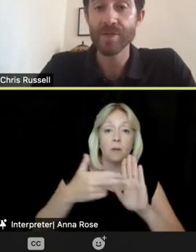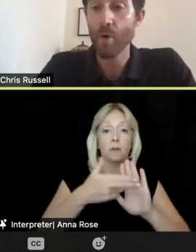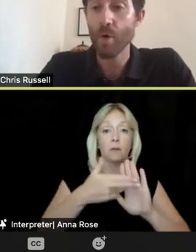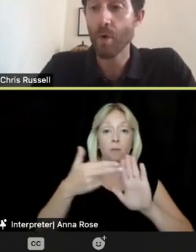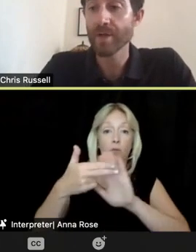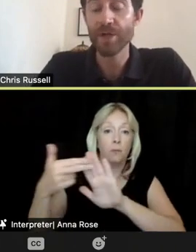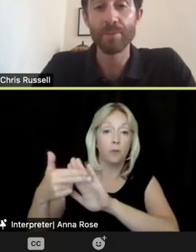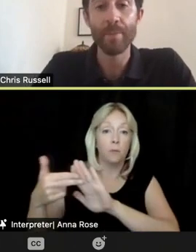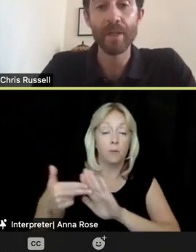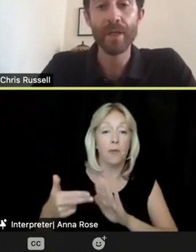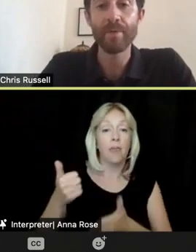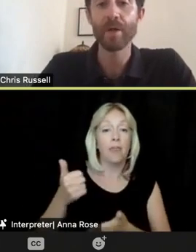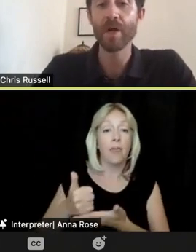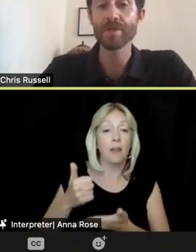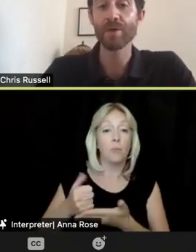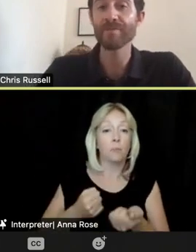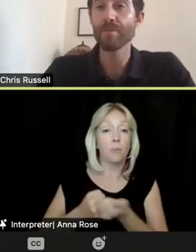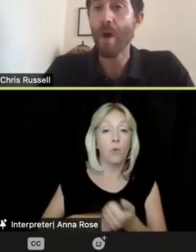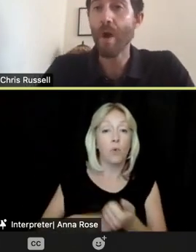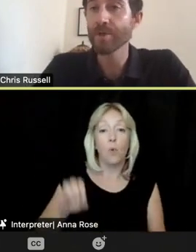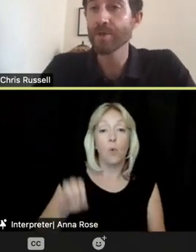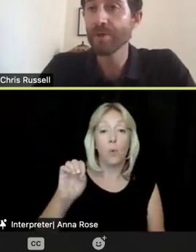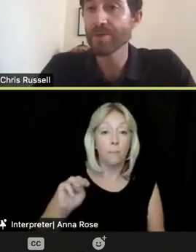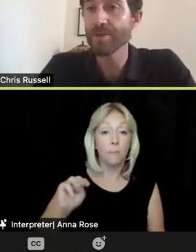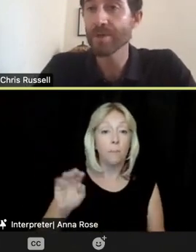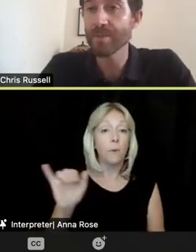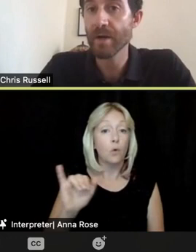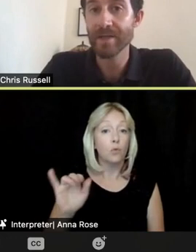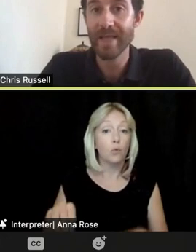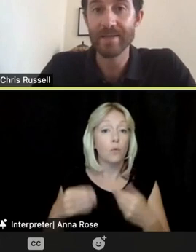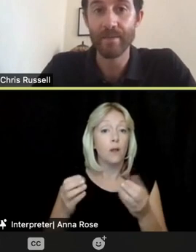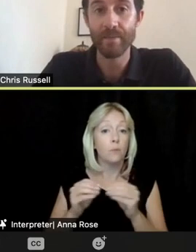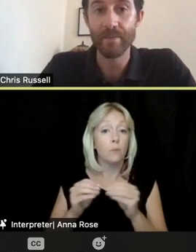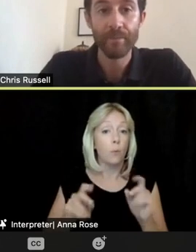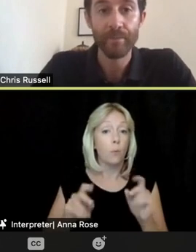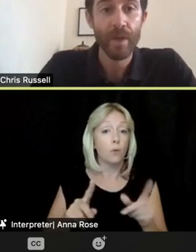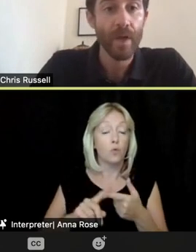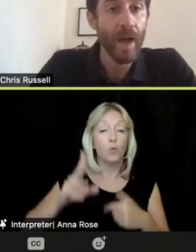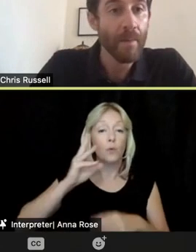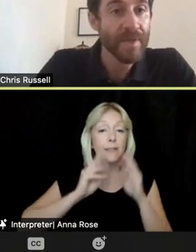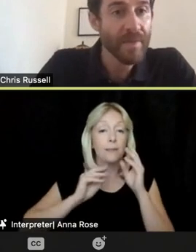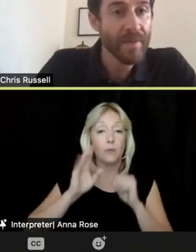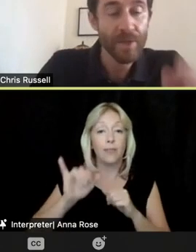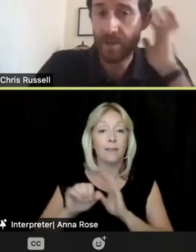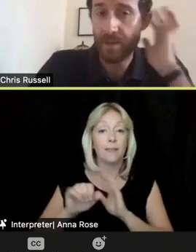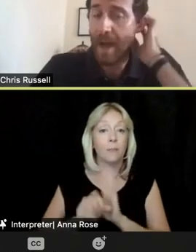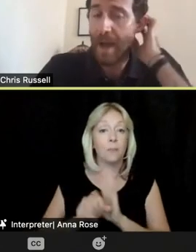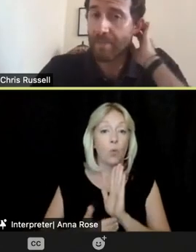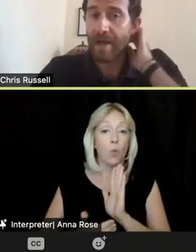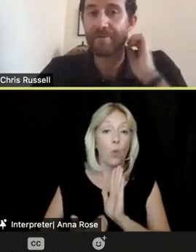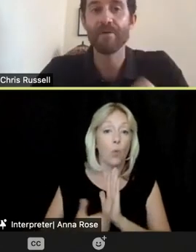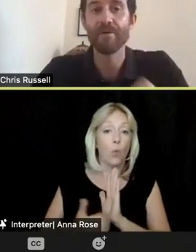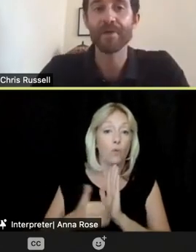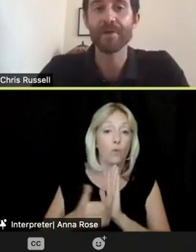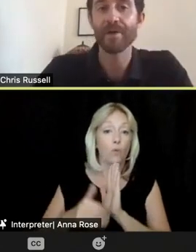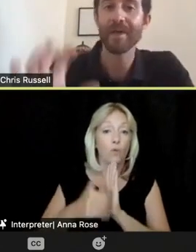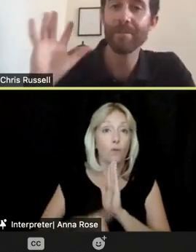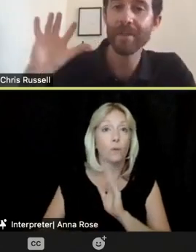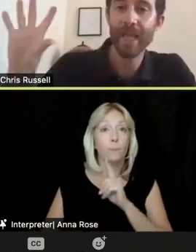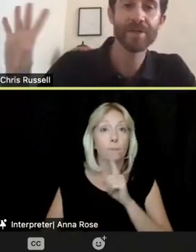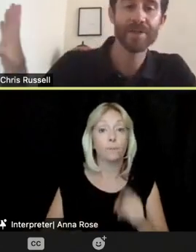That supports orientation mobility, but it also gives more opportunities to experience that symbol. This is a picture on the top left